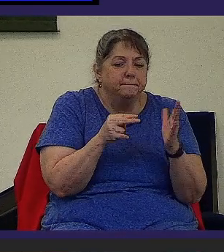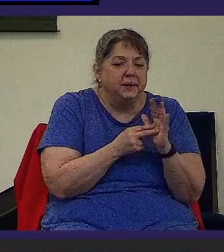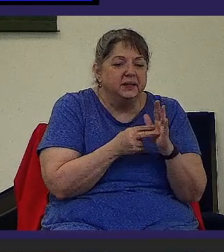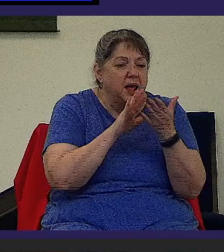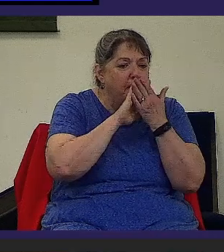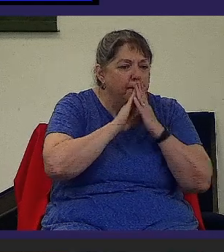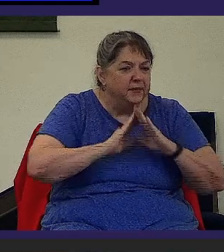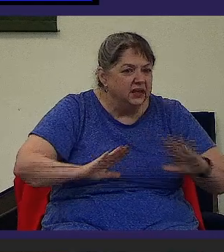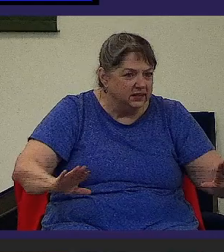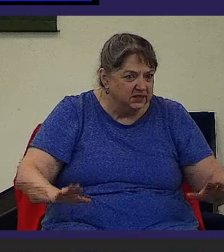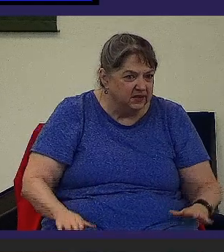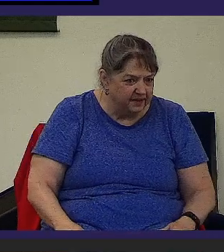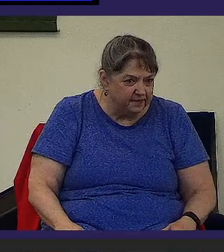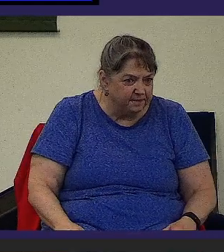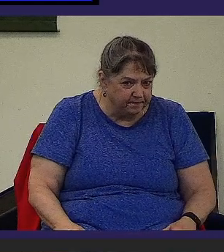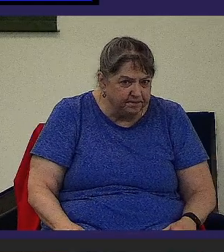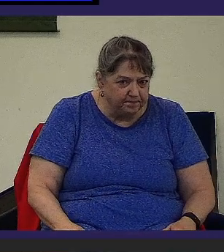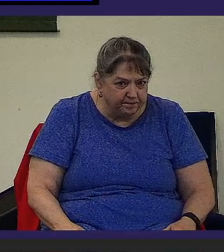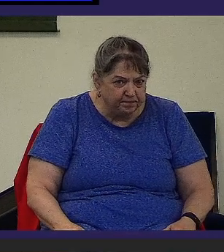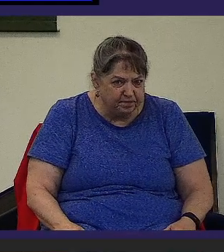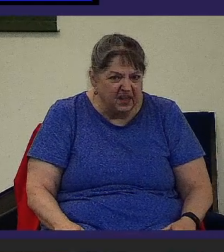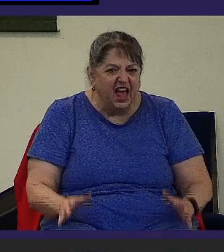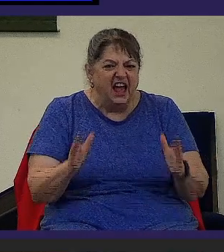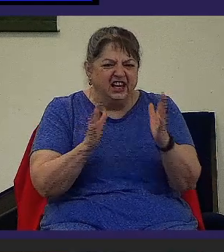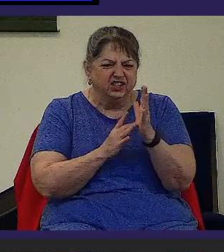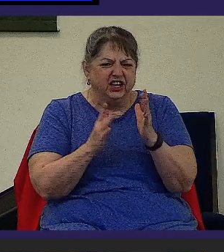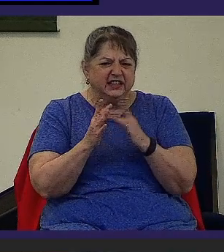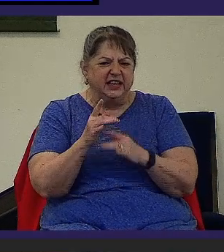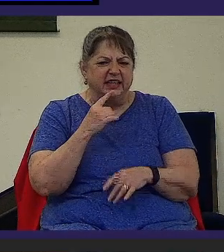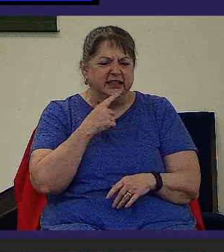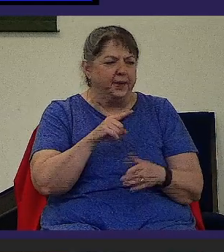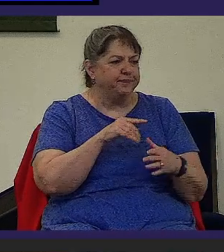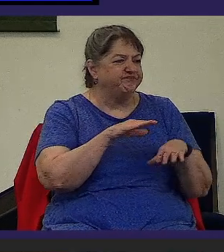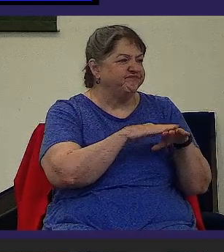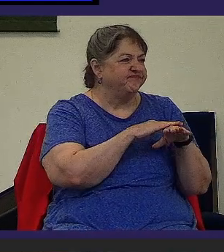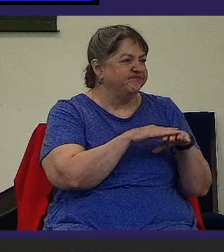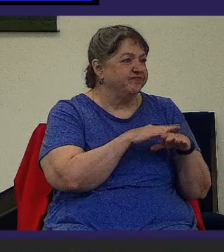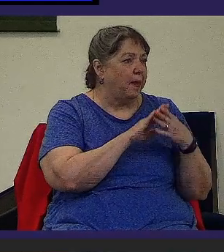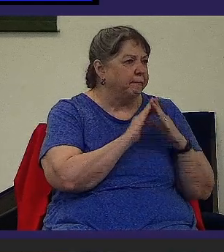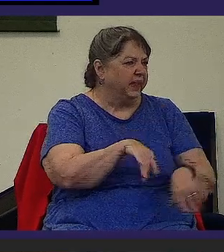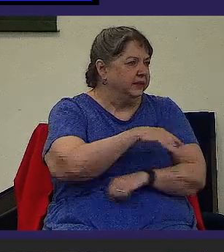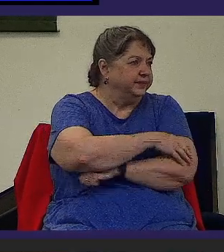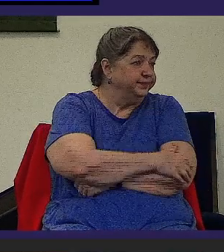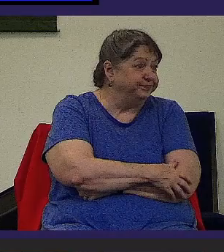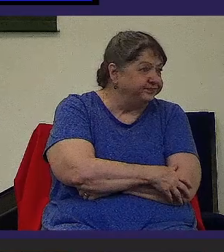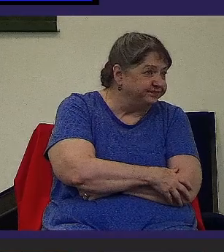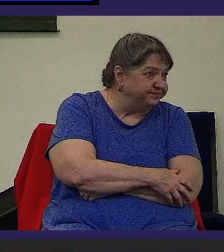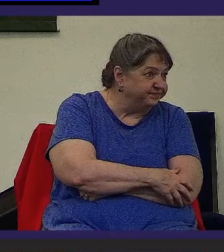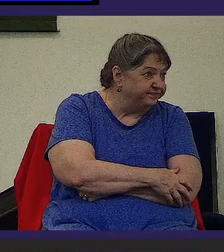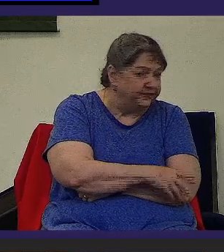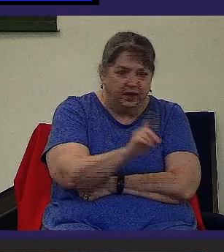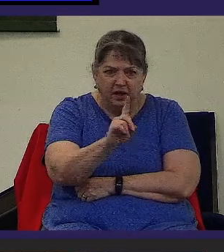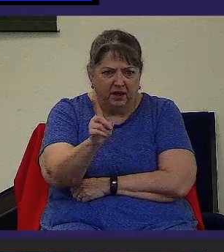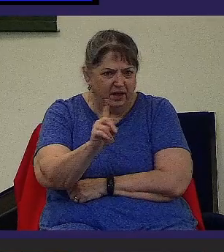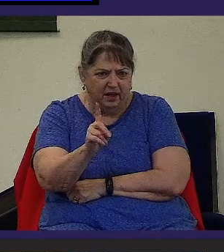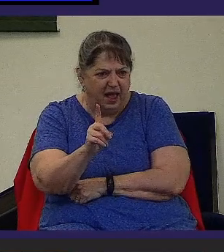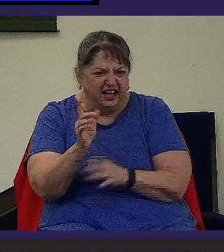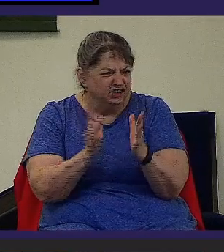this phrase here just as a greeting to them he seems to be going a bit further i think that jesus is more